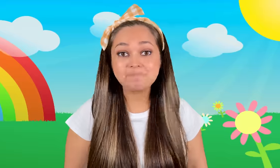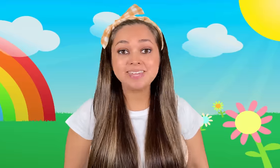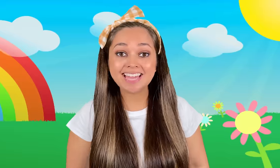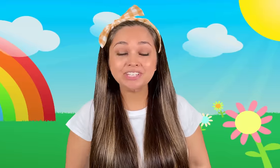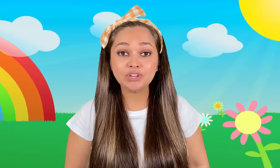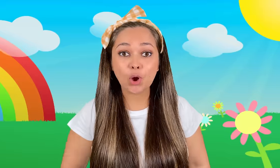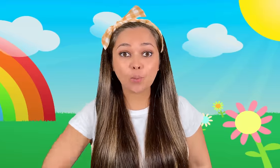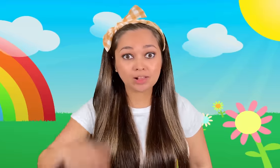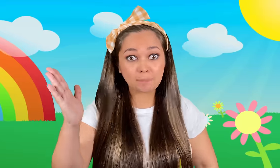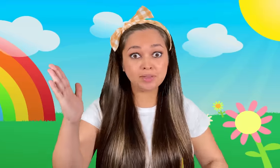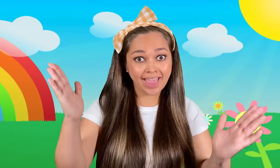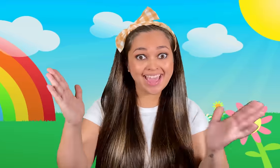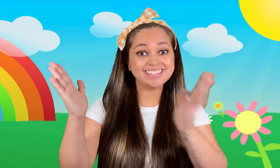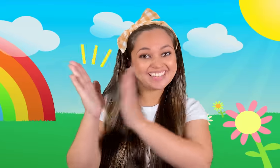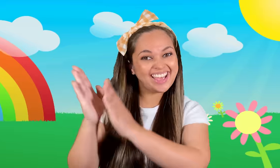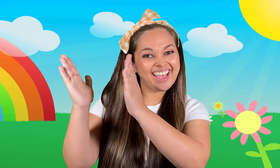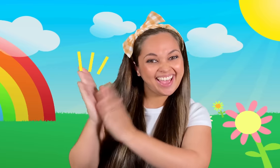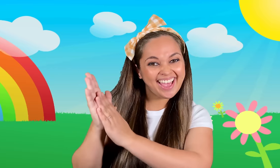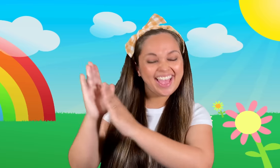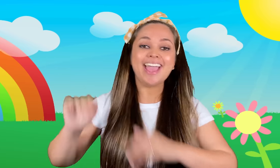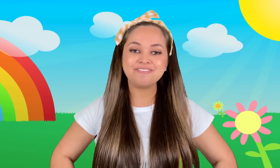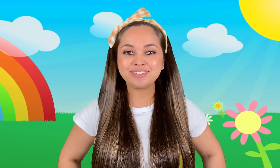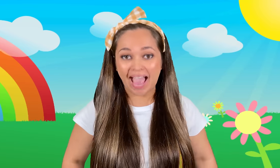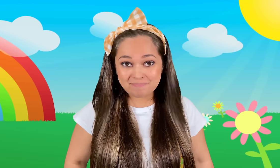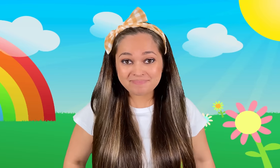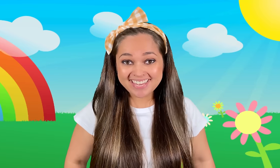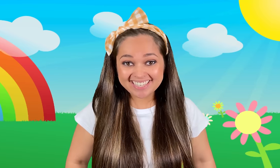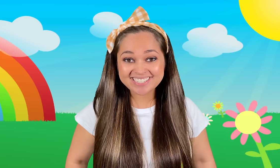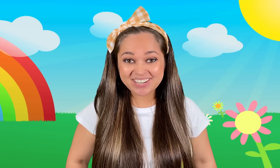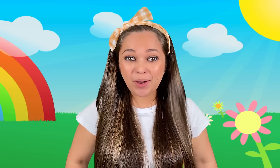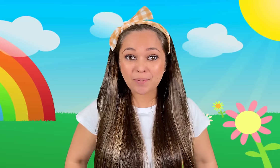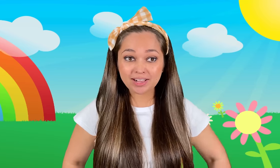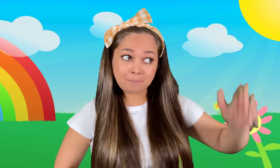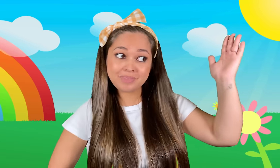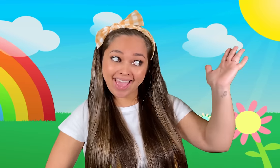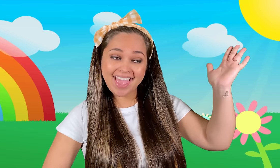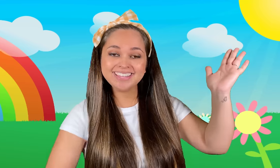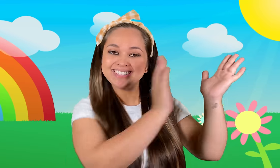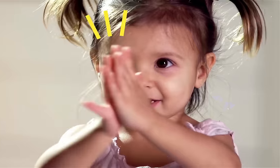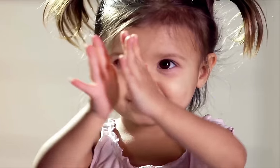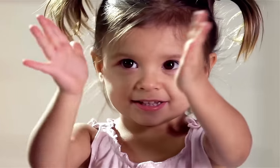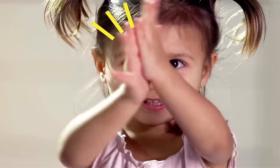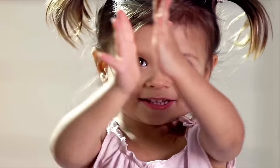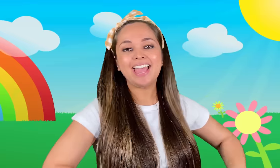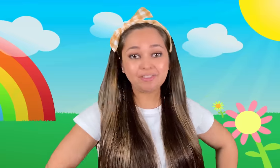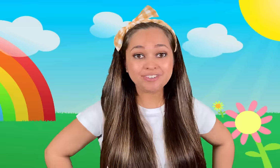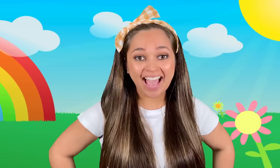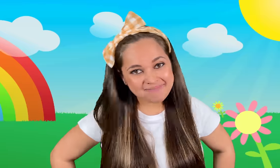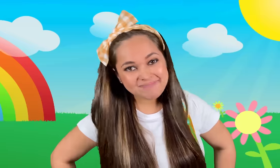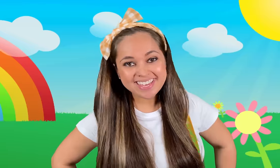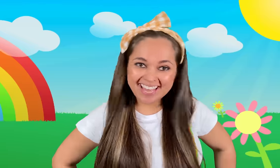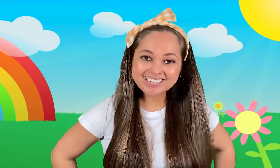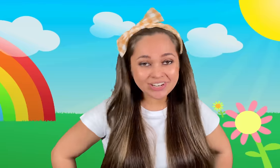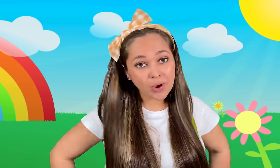You're happy and you know it, clap your hands. If you're happy and you know it, clap your hands. If